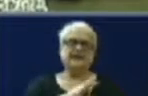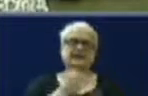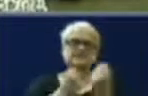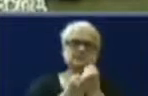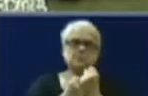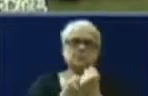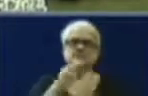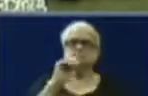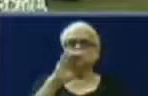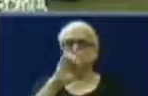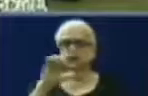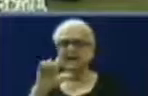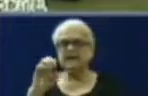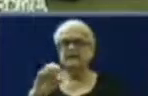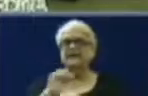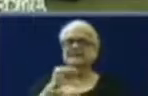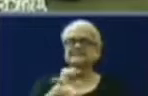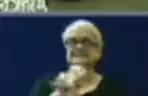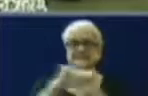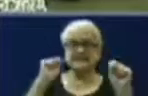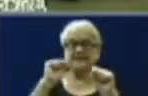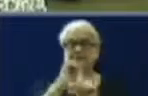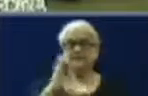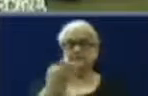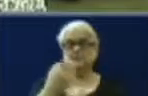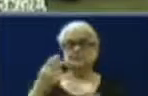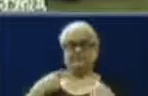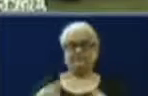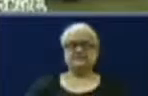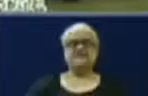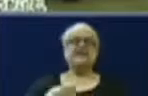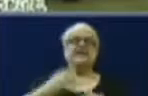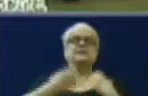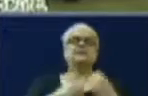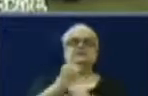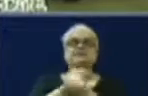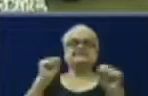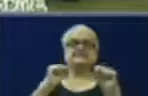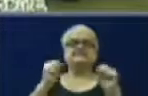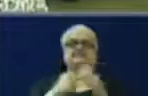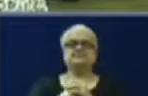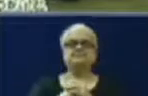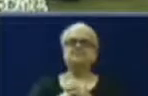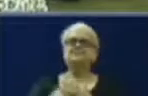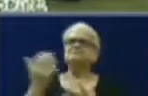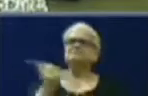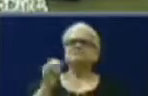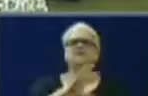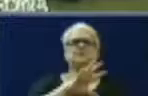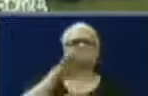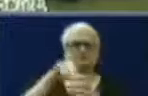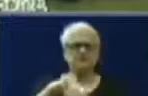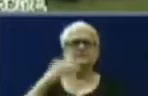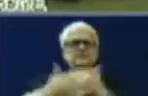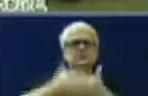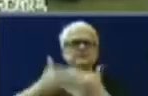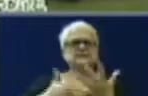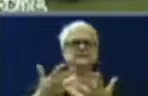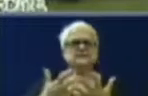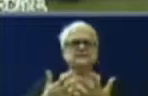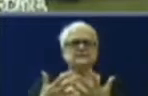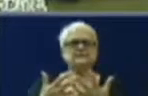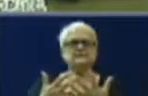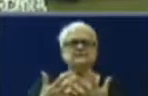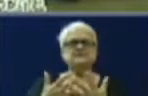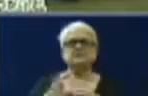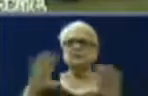and intimidation, a safe environment, physically and emotionally. And they also want to be a part of the process. They don't want this done to